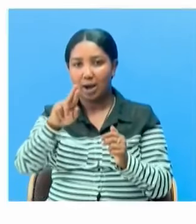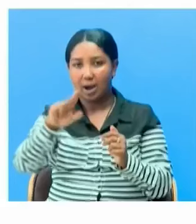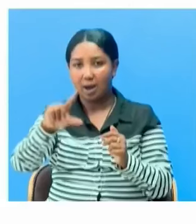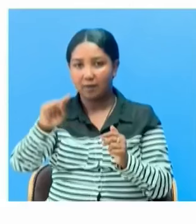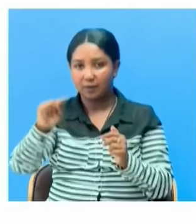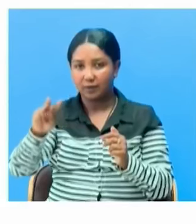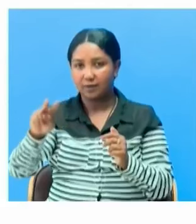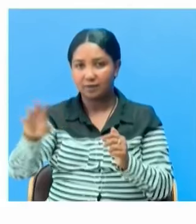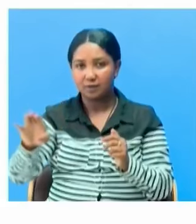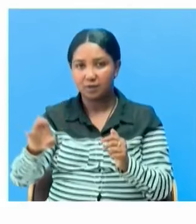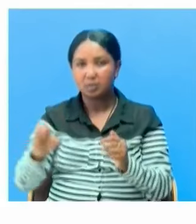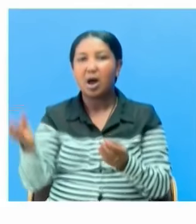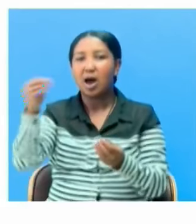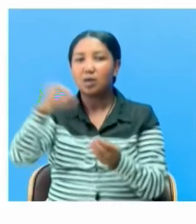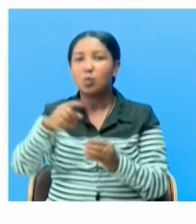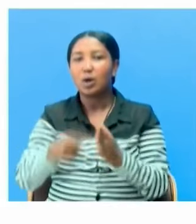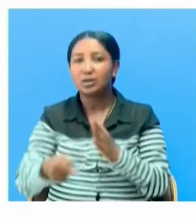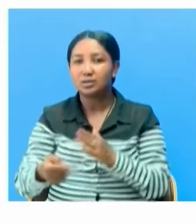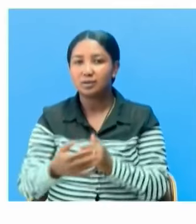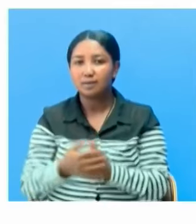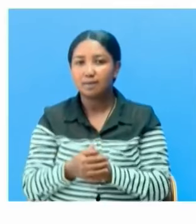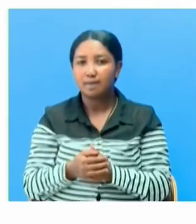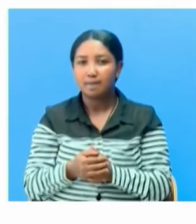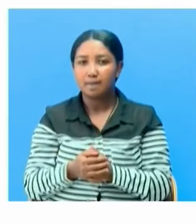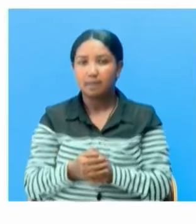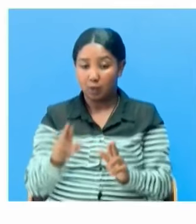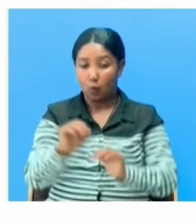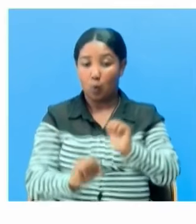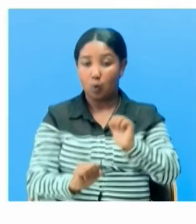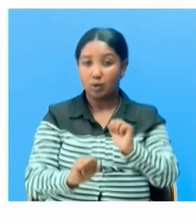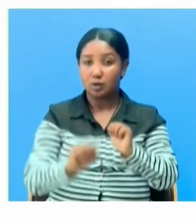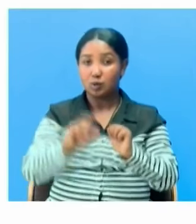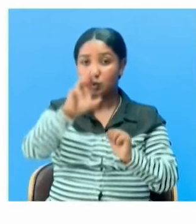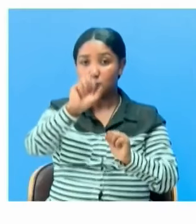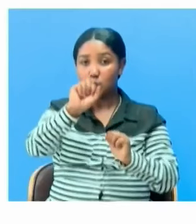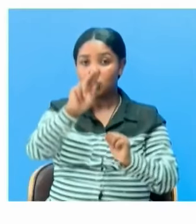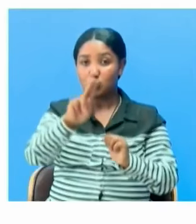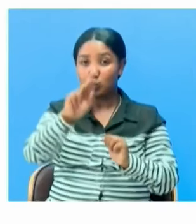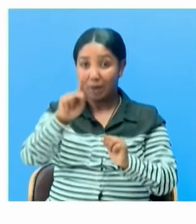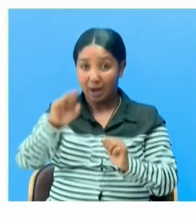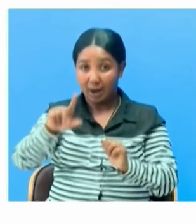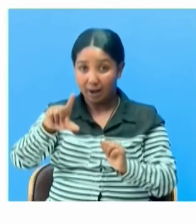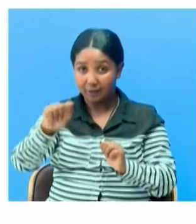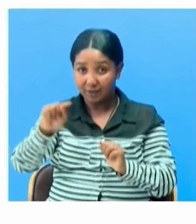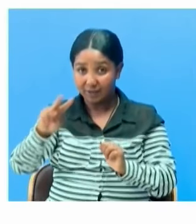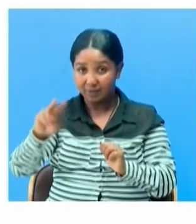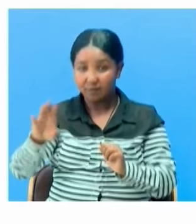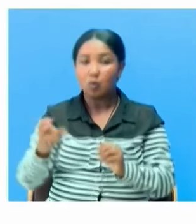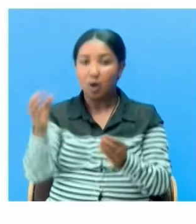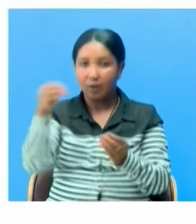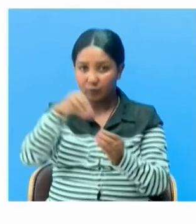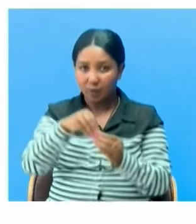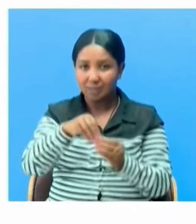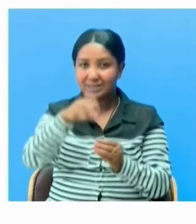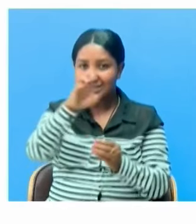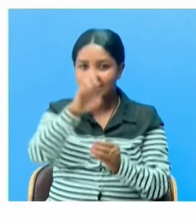superlative. What could be added here? Normally, in superlative degree, we have to add